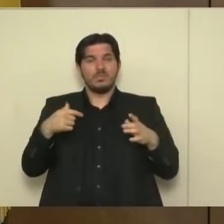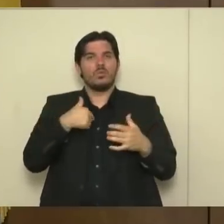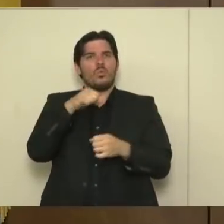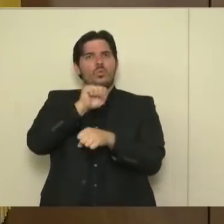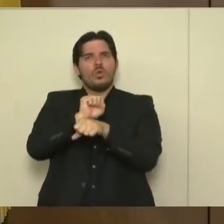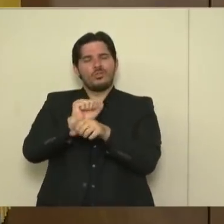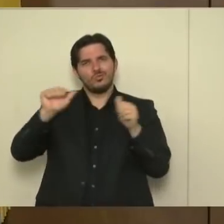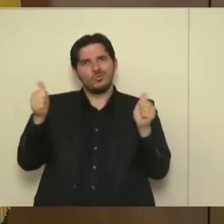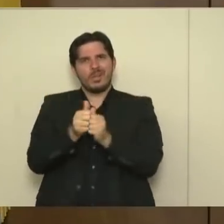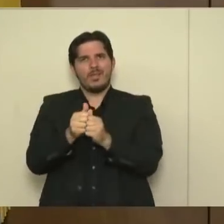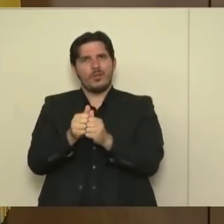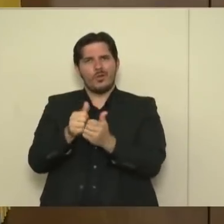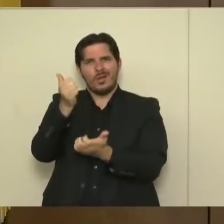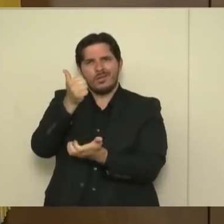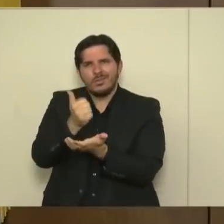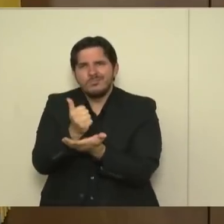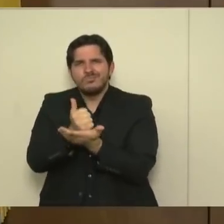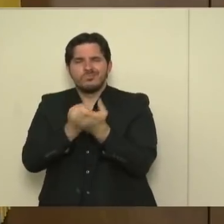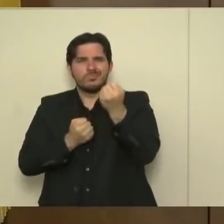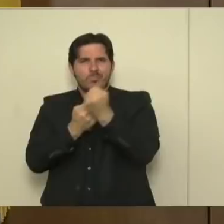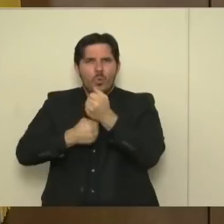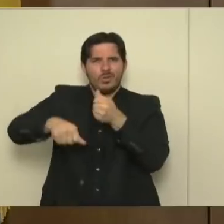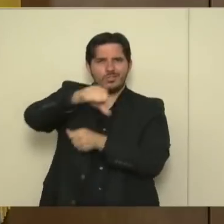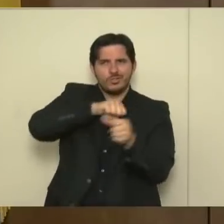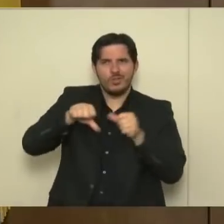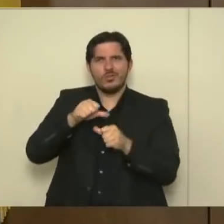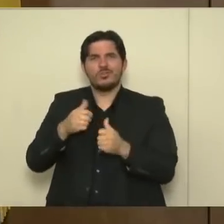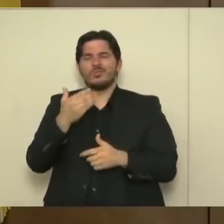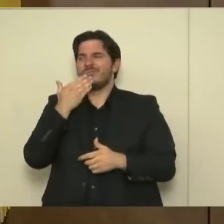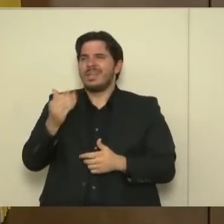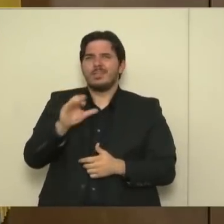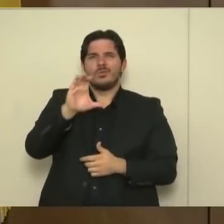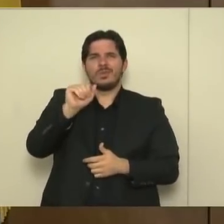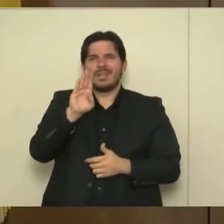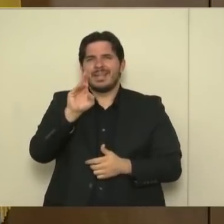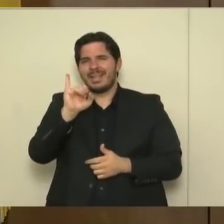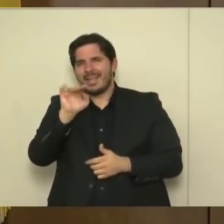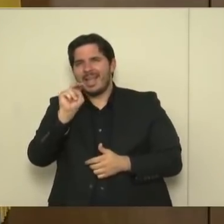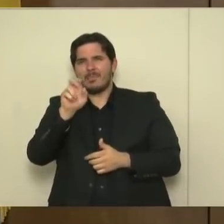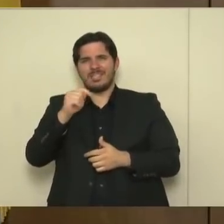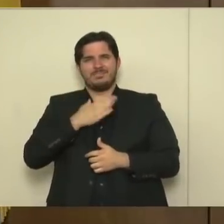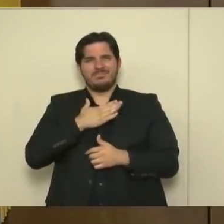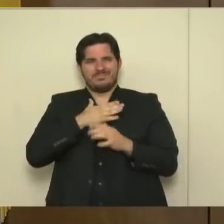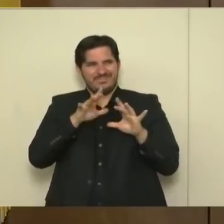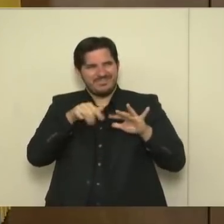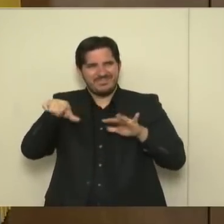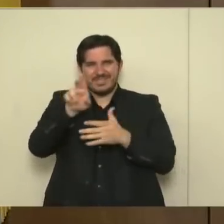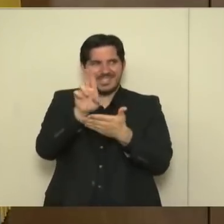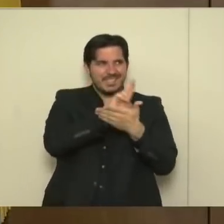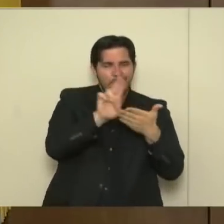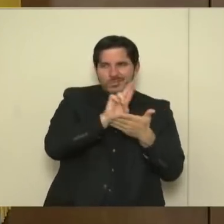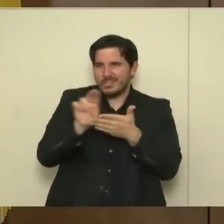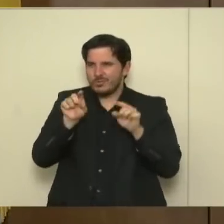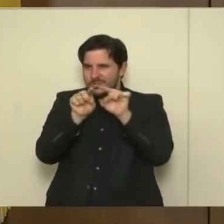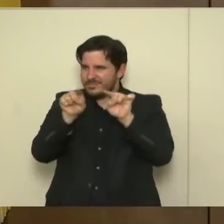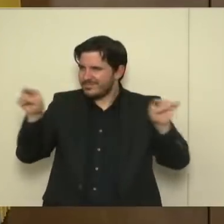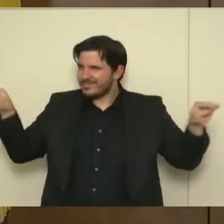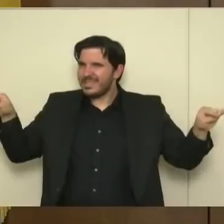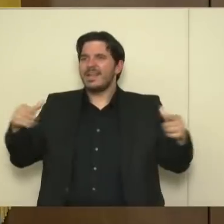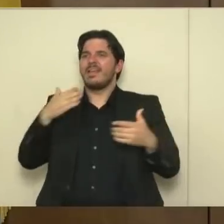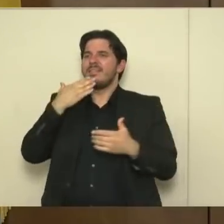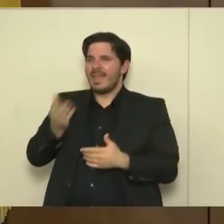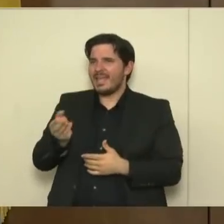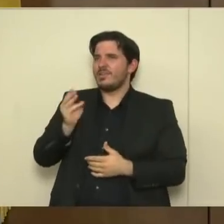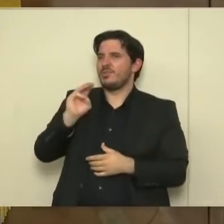And it's a great place for me to thank the cabinet for their incredible COVID work, and to thank again the Matt and Dr. Scrace for his leadership in this